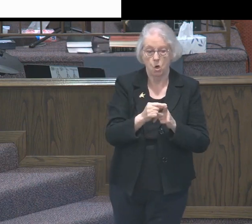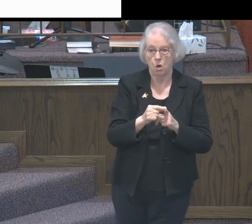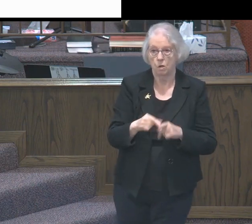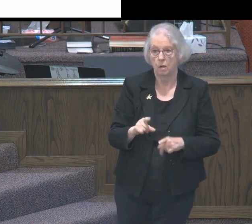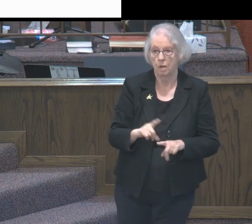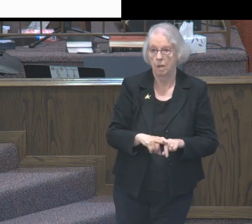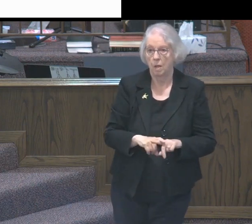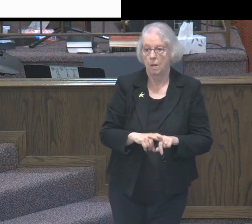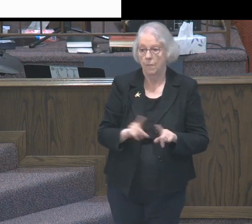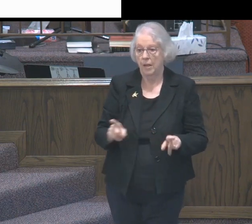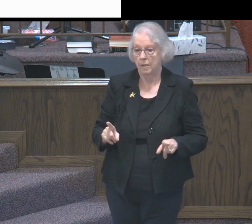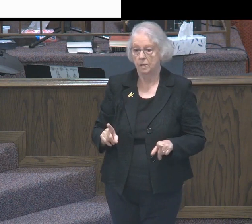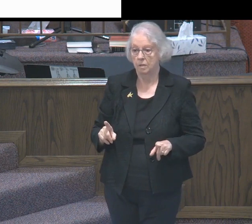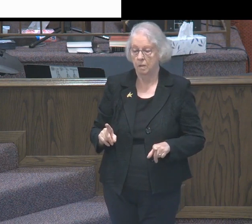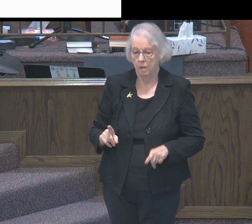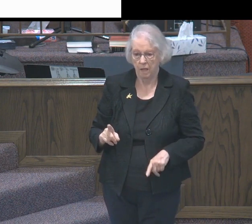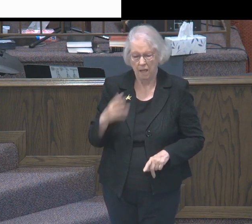the integrity of the word.